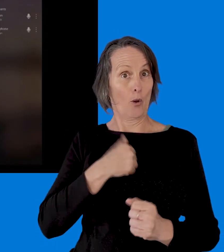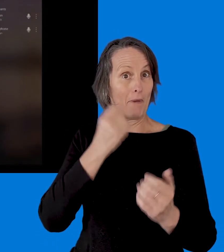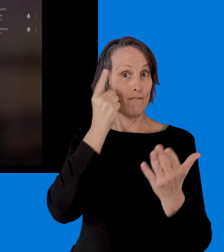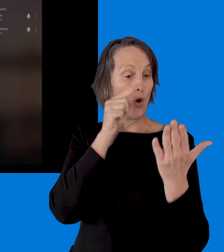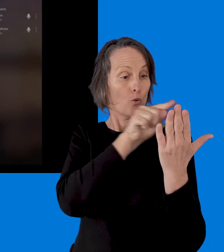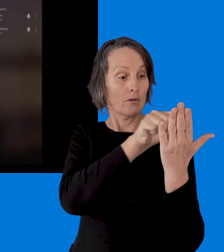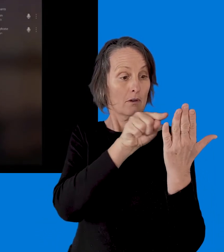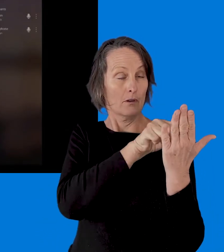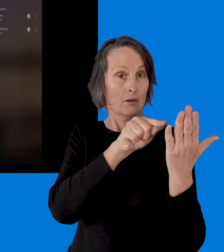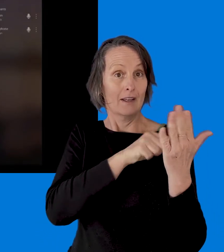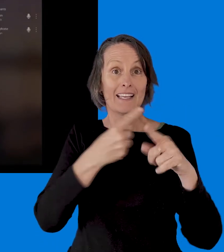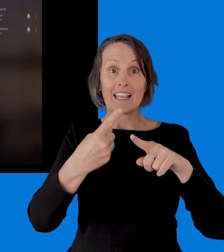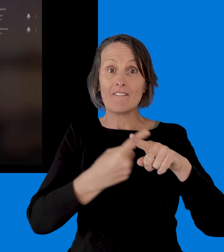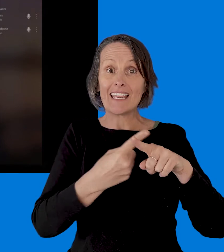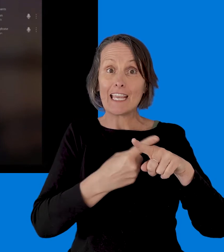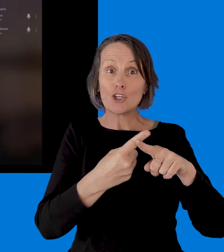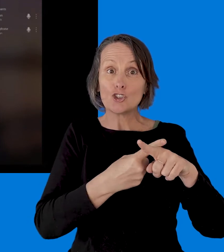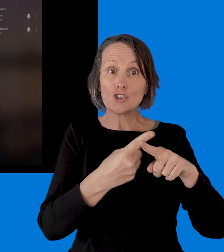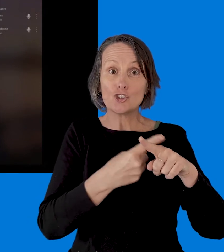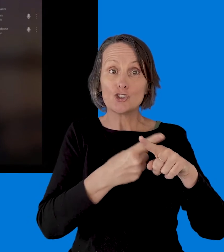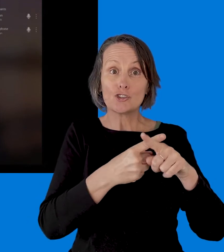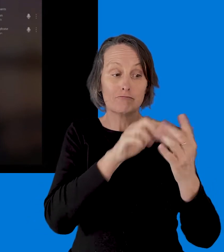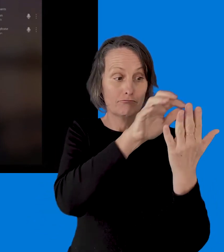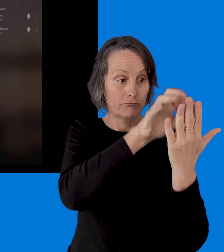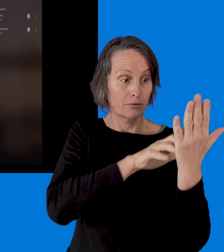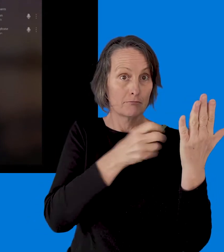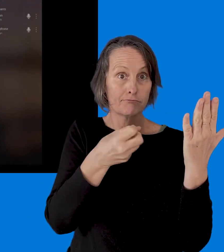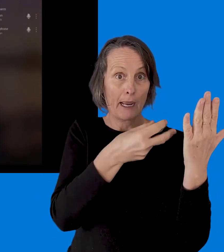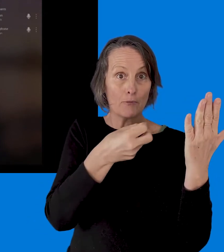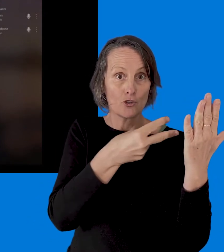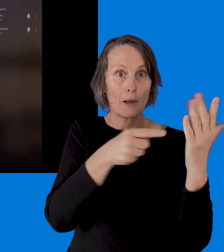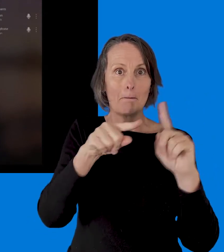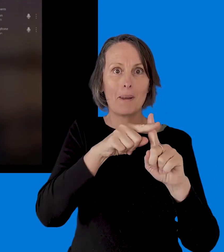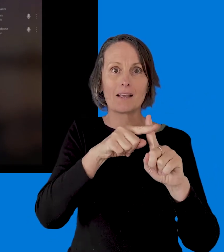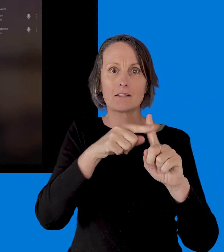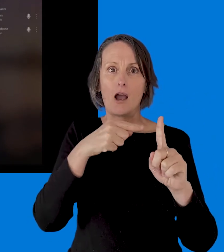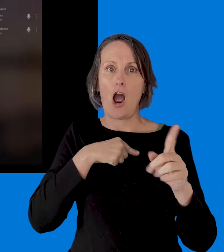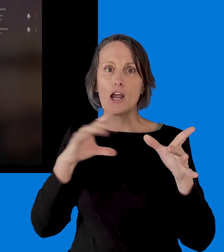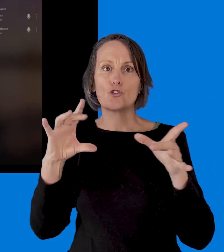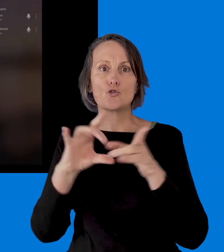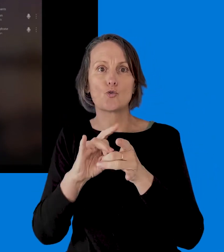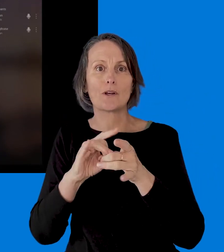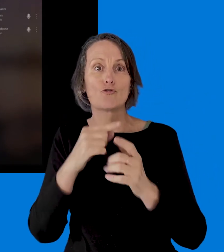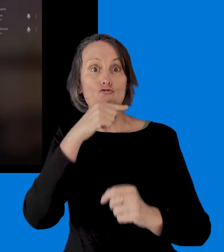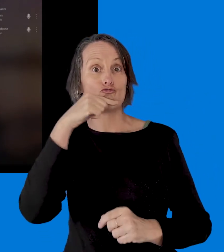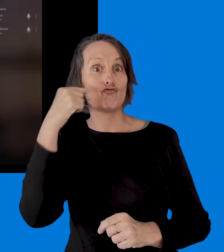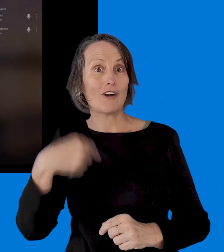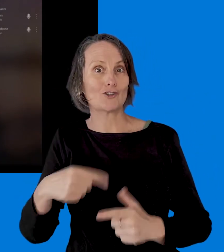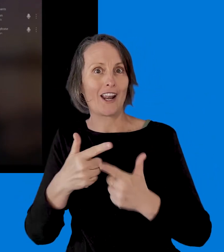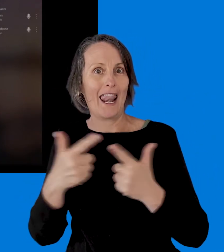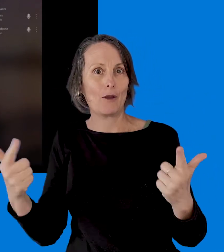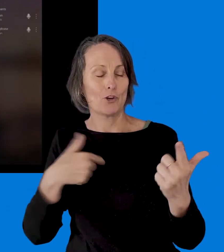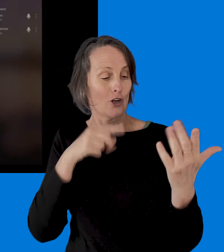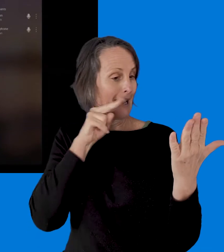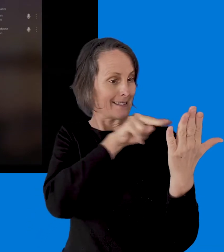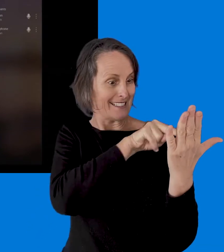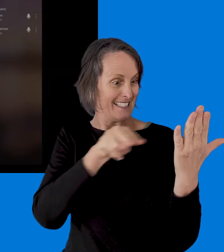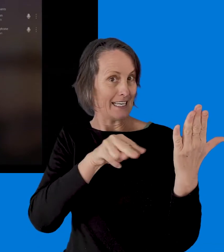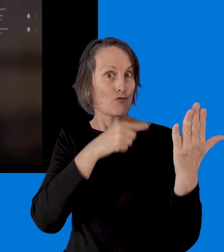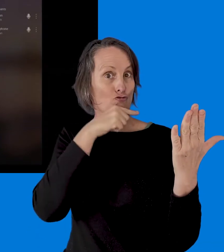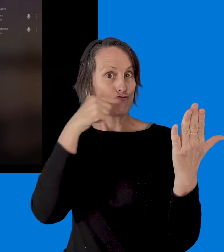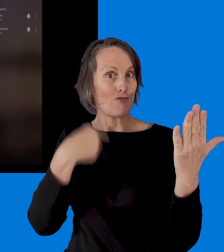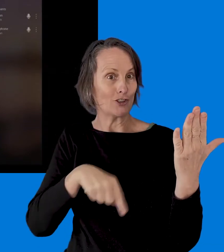And what I'm seeing on my phone is not only the English transcripts, I'm also seeing them in Russian. So I joined in the Russian language as well. So I'm